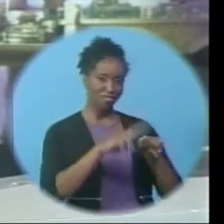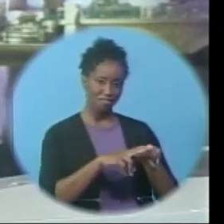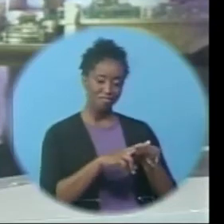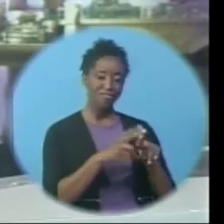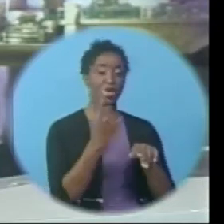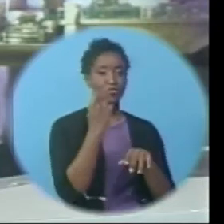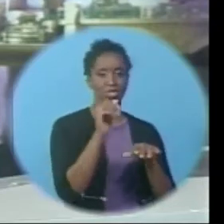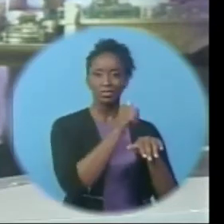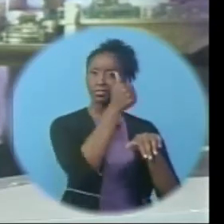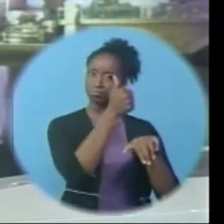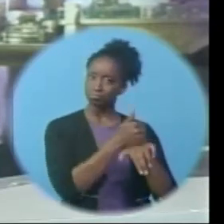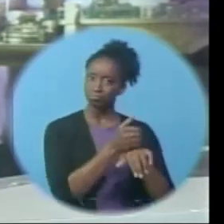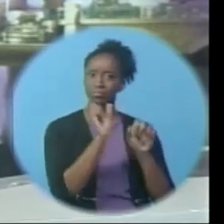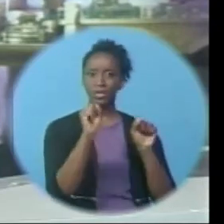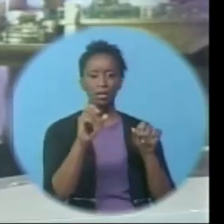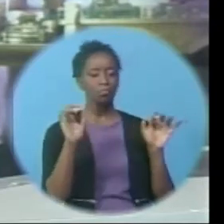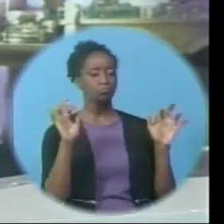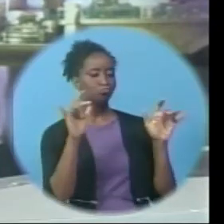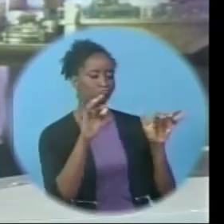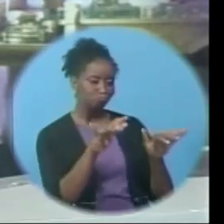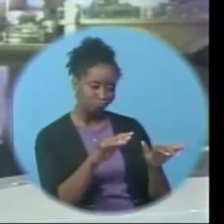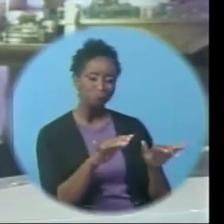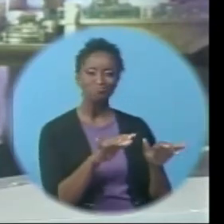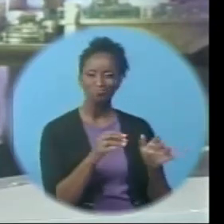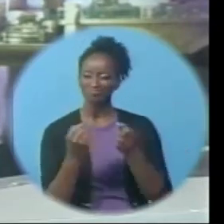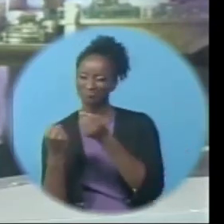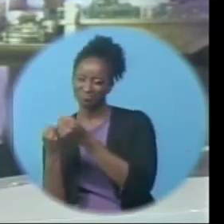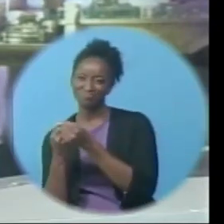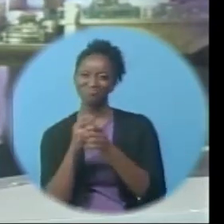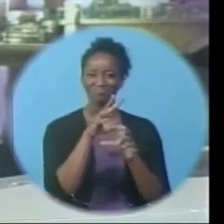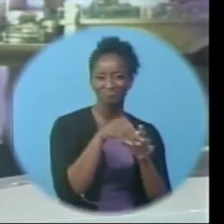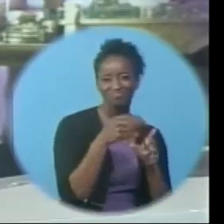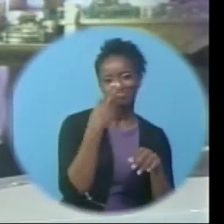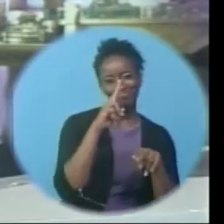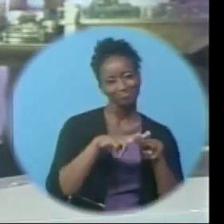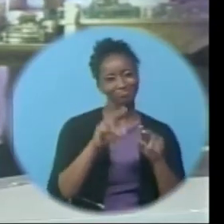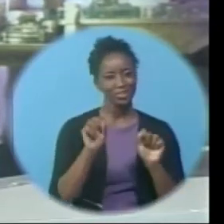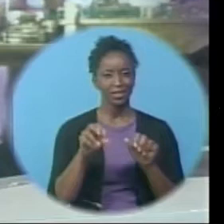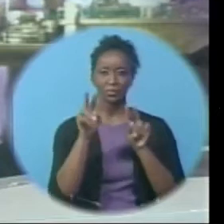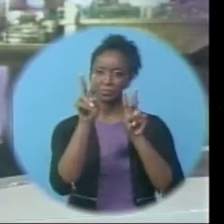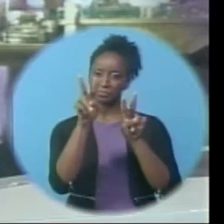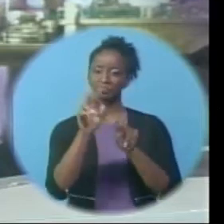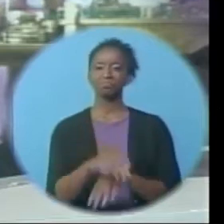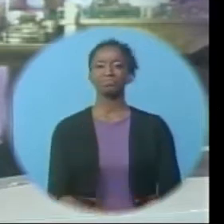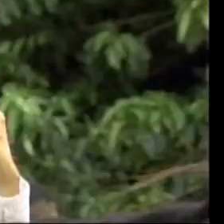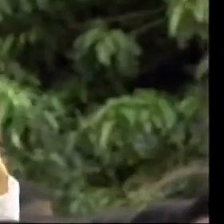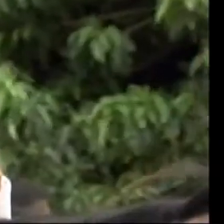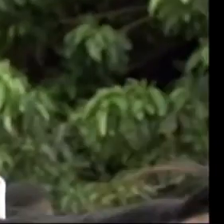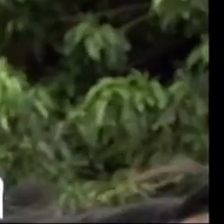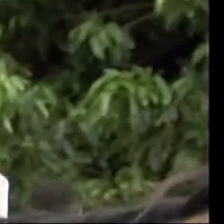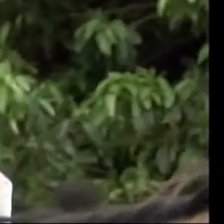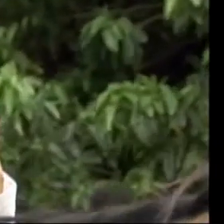locals and tourists the chance to do just that. Sharika Griffith tells us more.